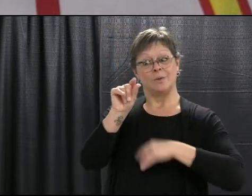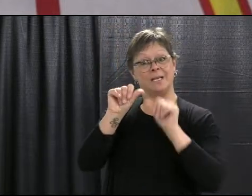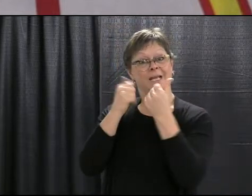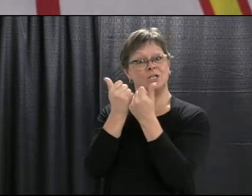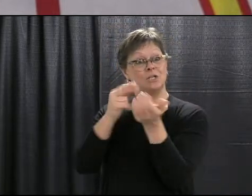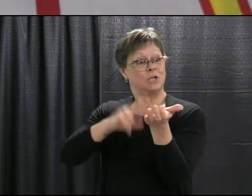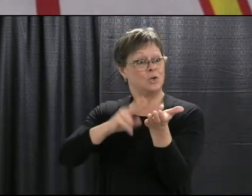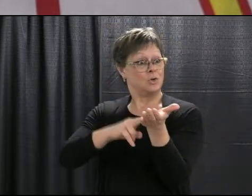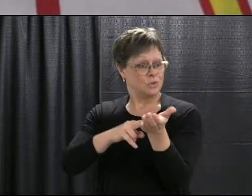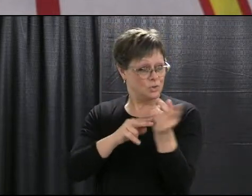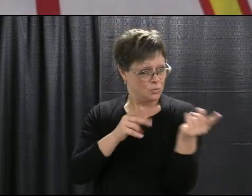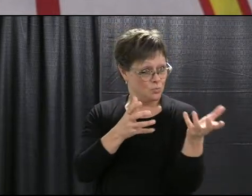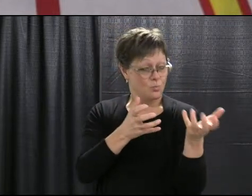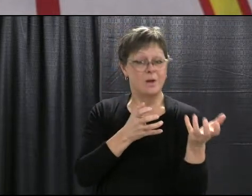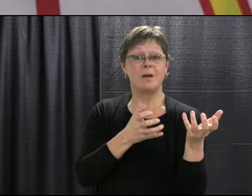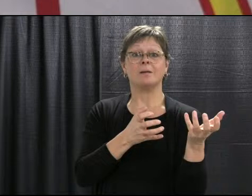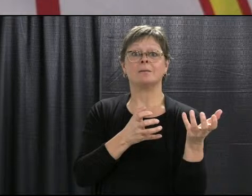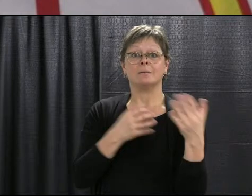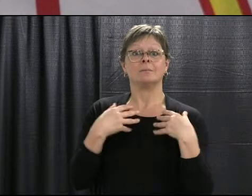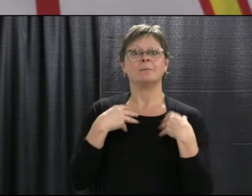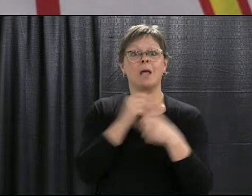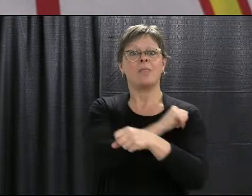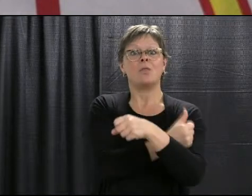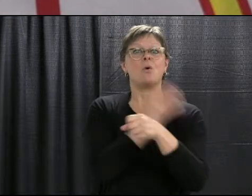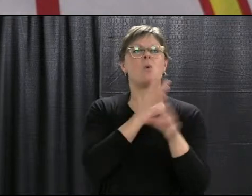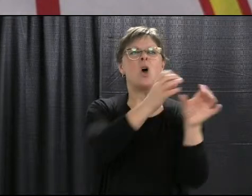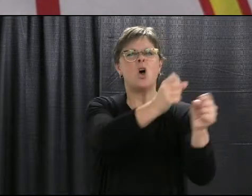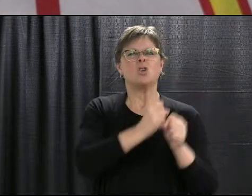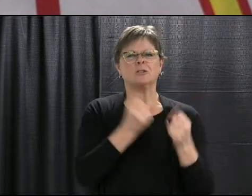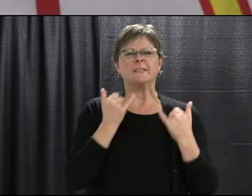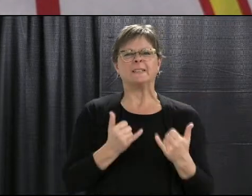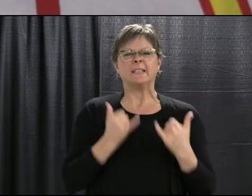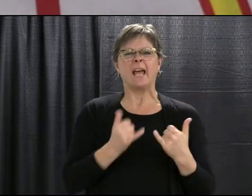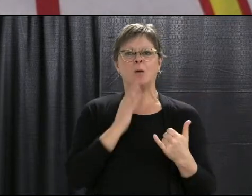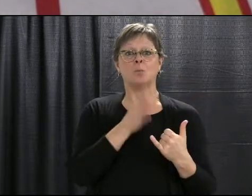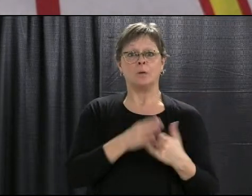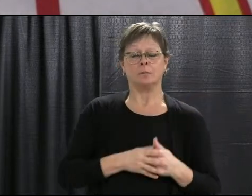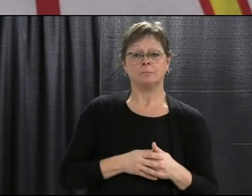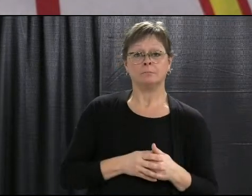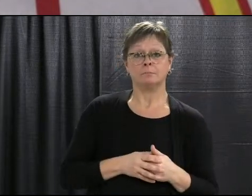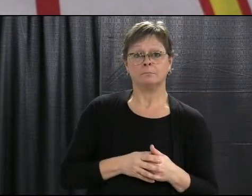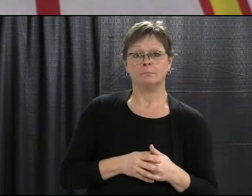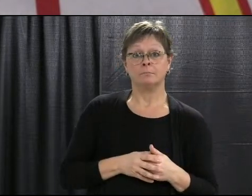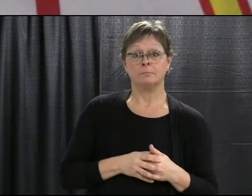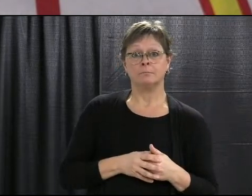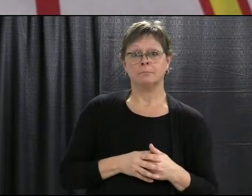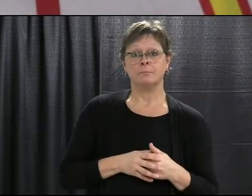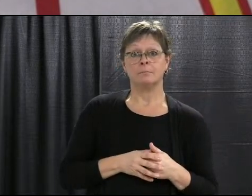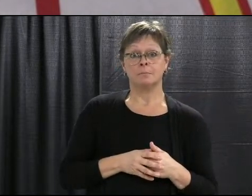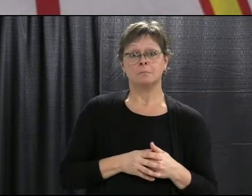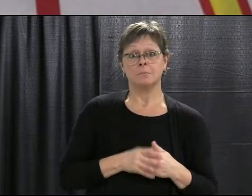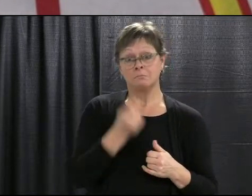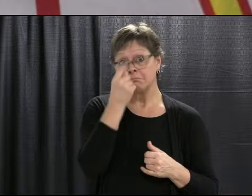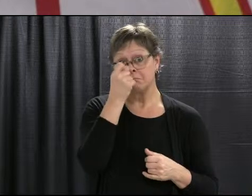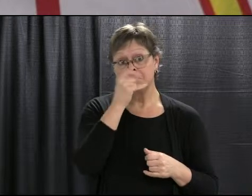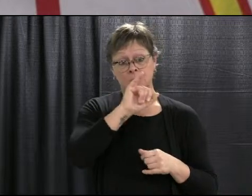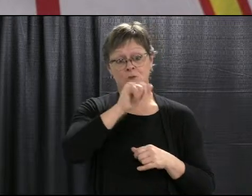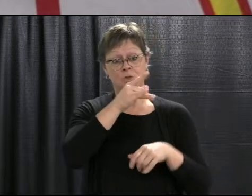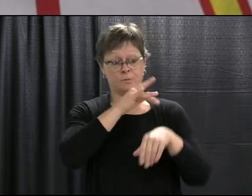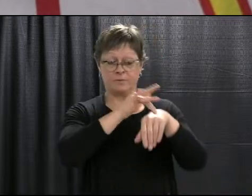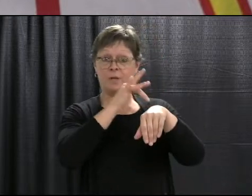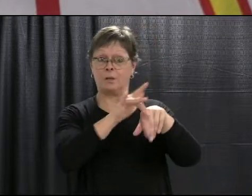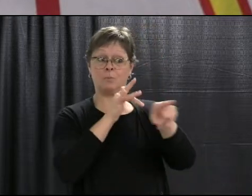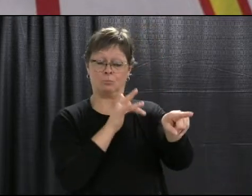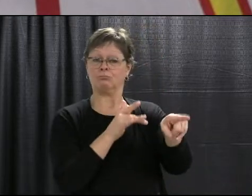John's, the health authority will hire them today. So there are jobs available across the